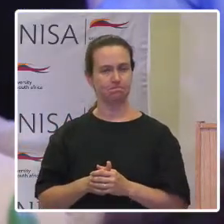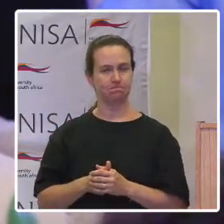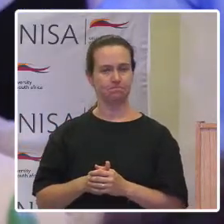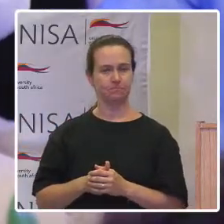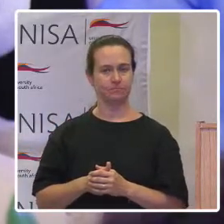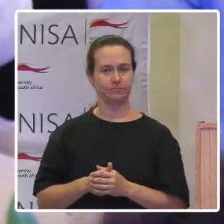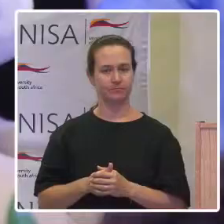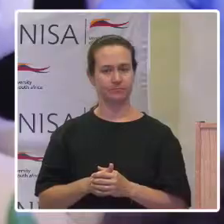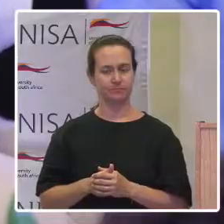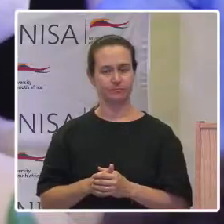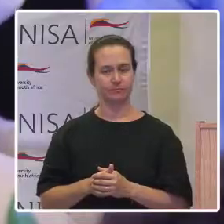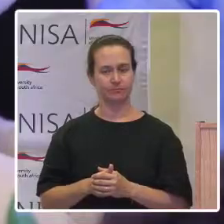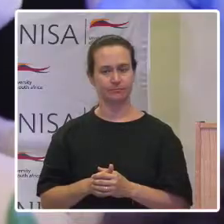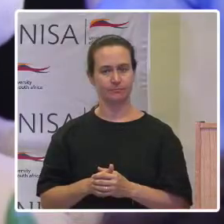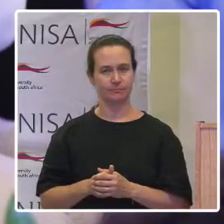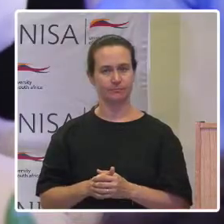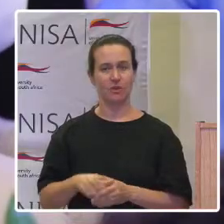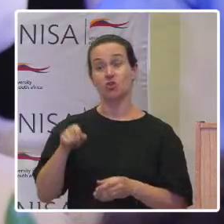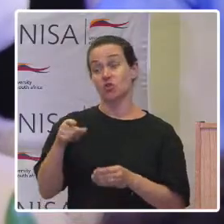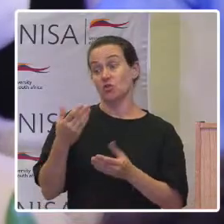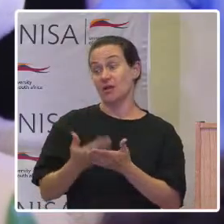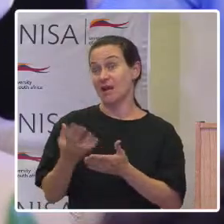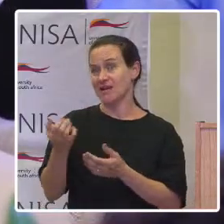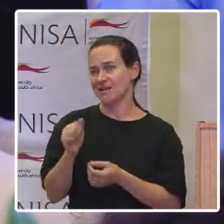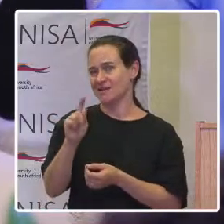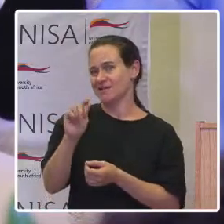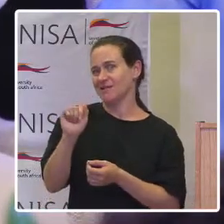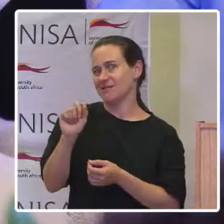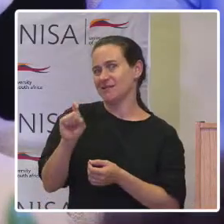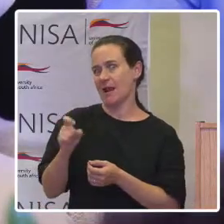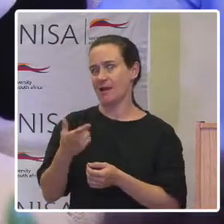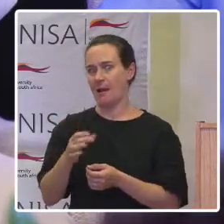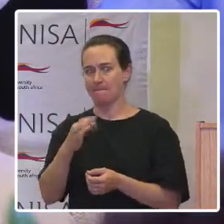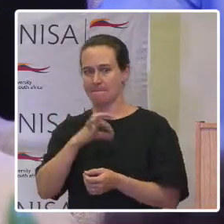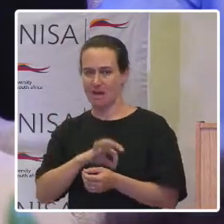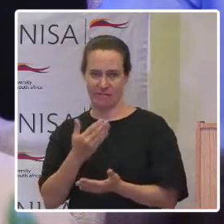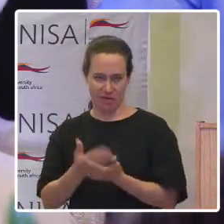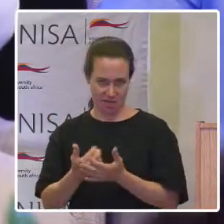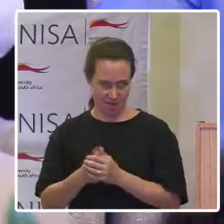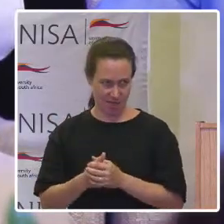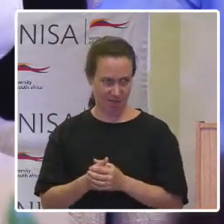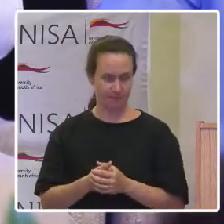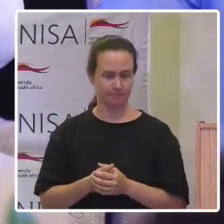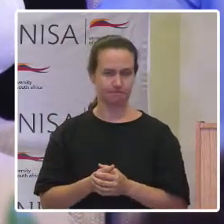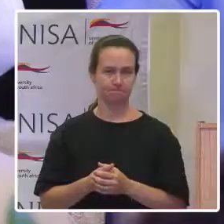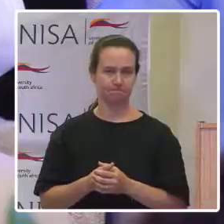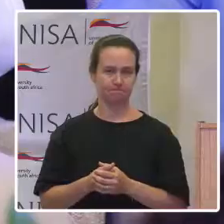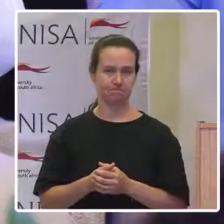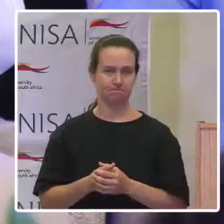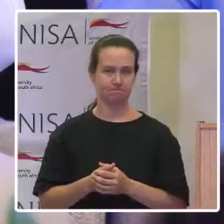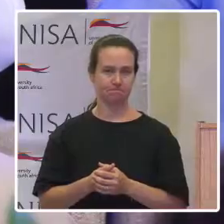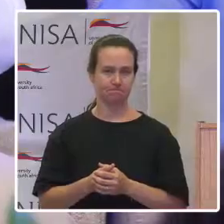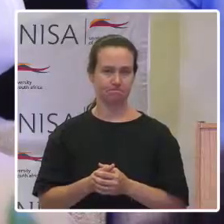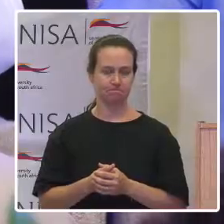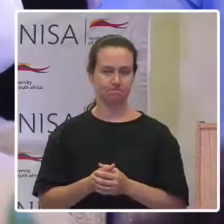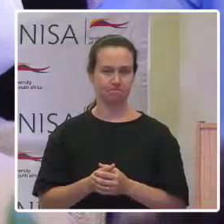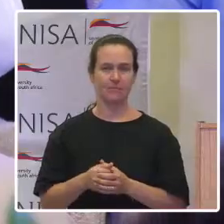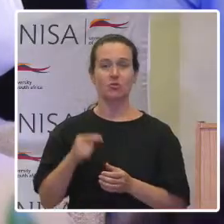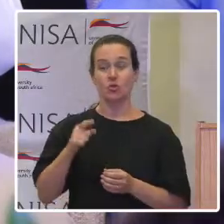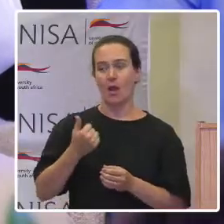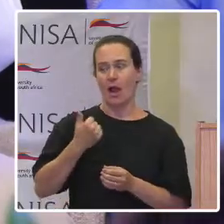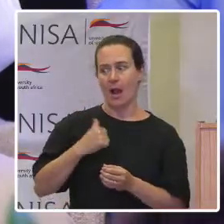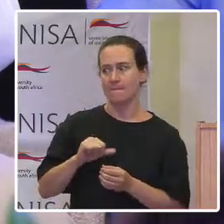you certain tax advantages by being based there. So you have a desire to